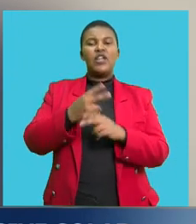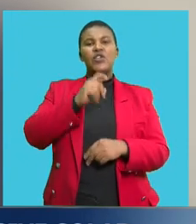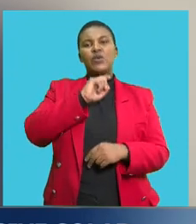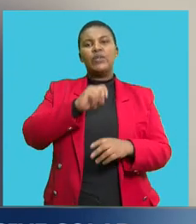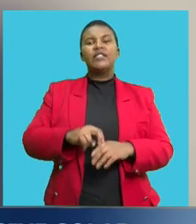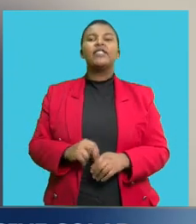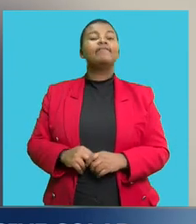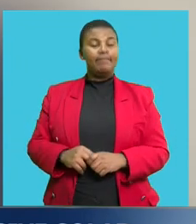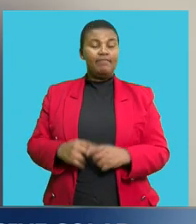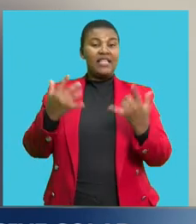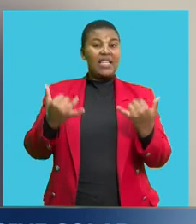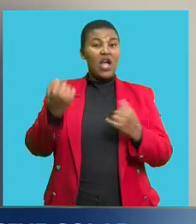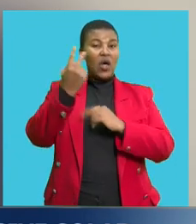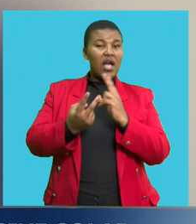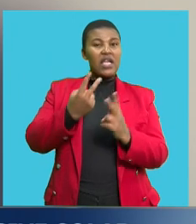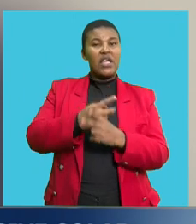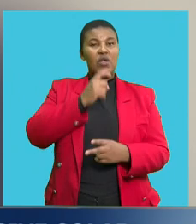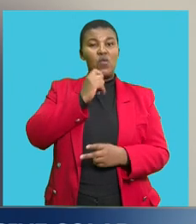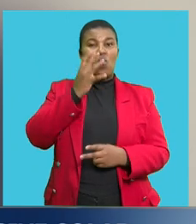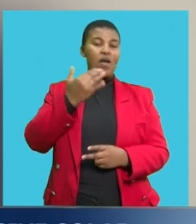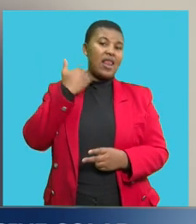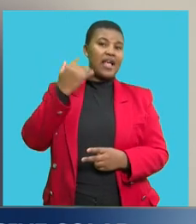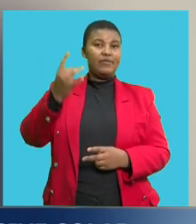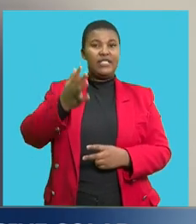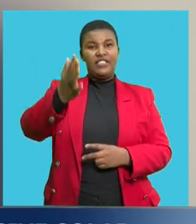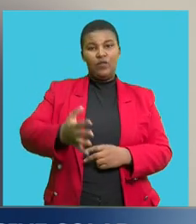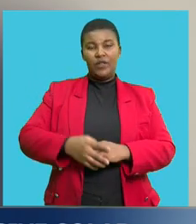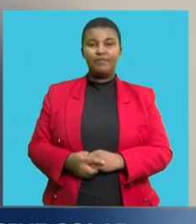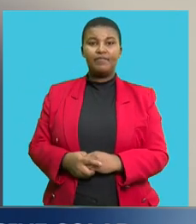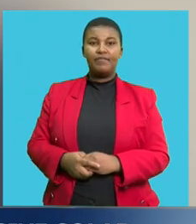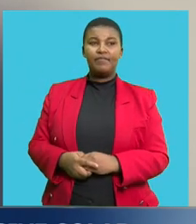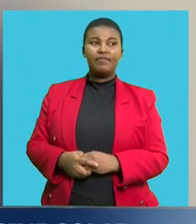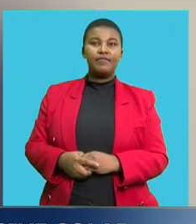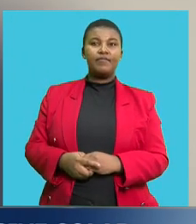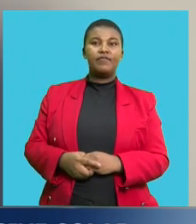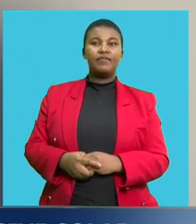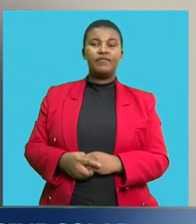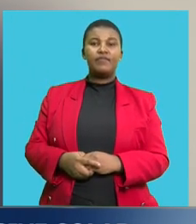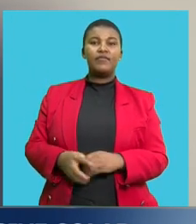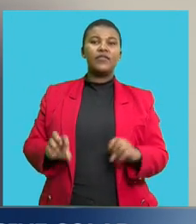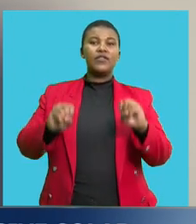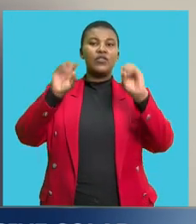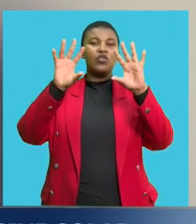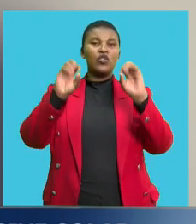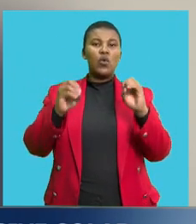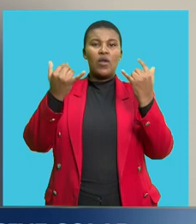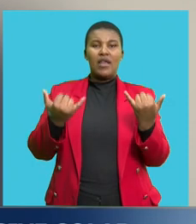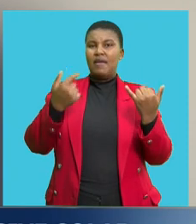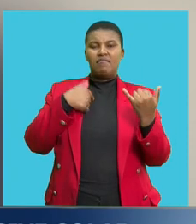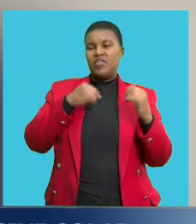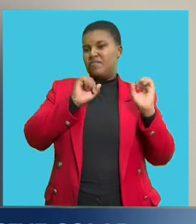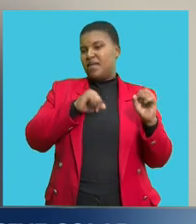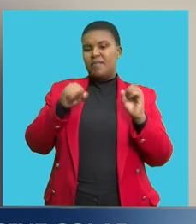renewables are going to be very expensive when just being provided in the evenings and the mornings. So coming from the solar industry myself, I do not agree with the premise